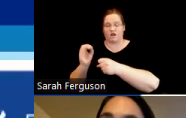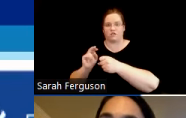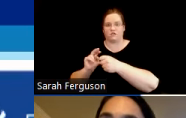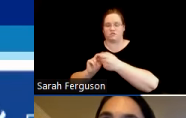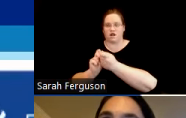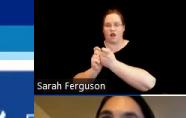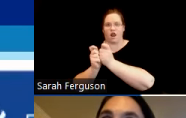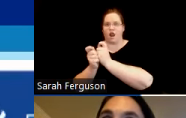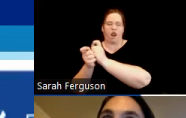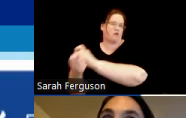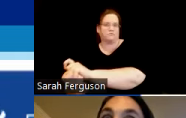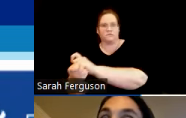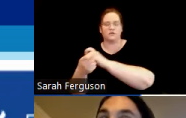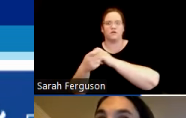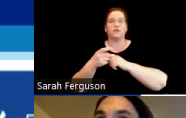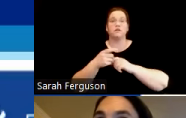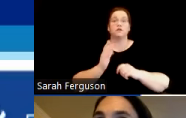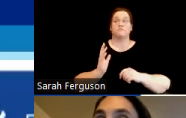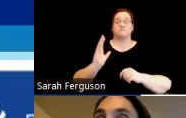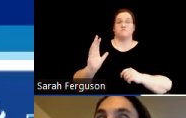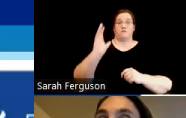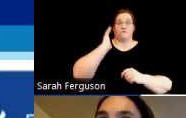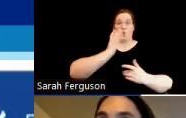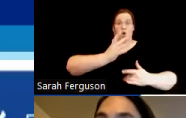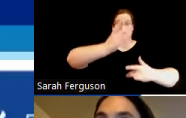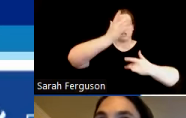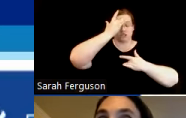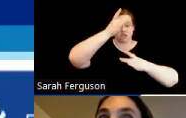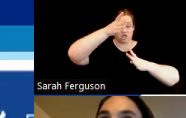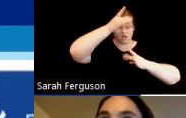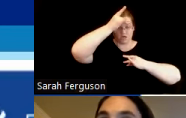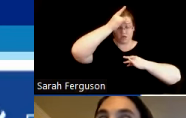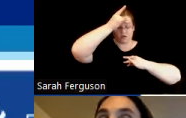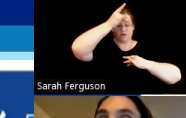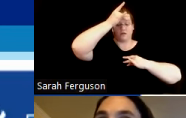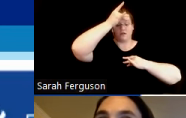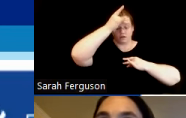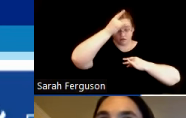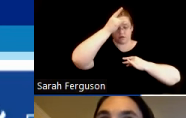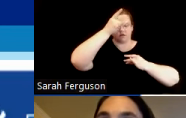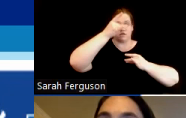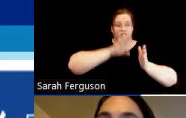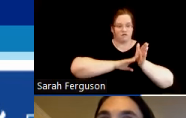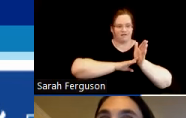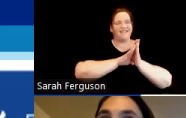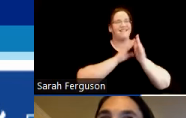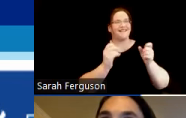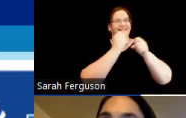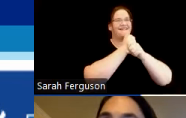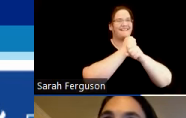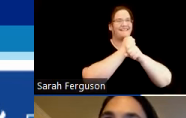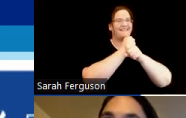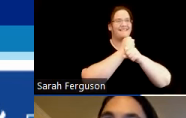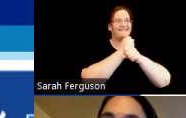that immunity from a previous infection may not provide enough response to a